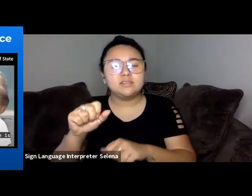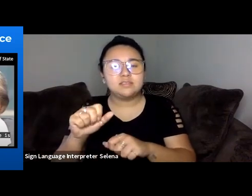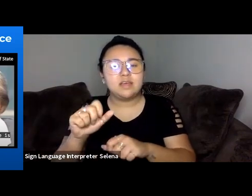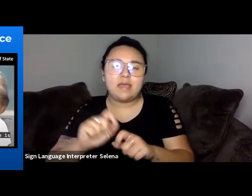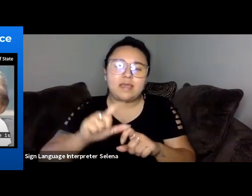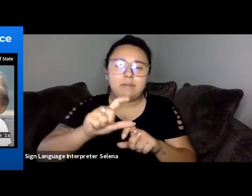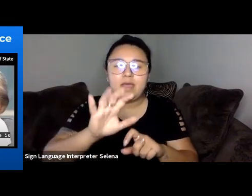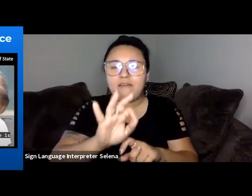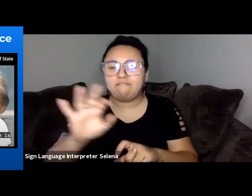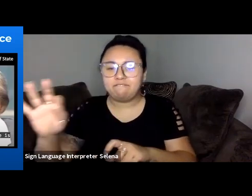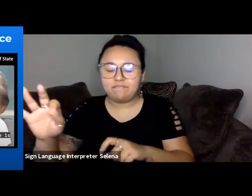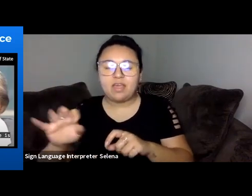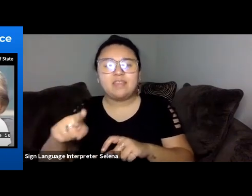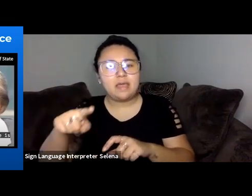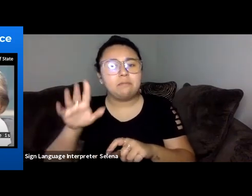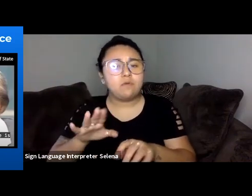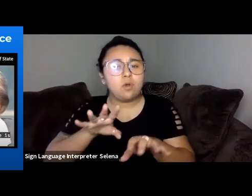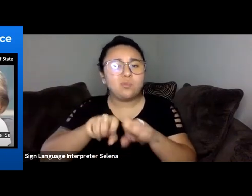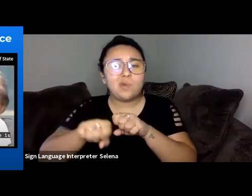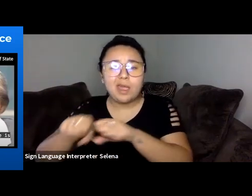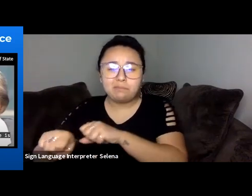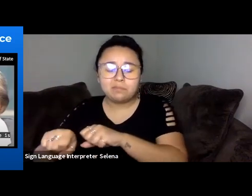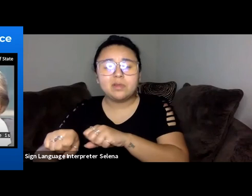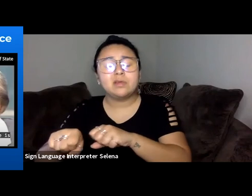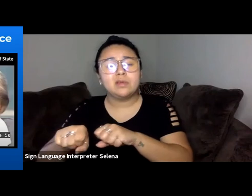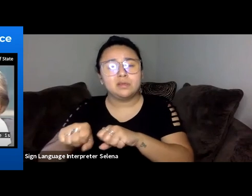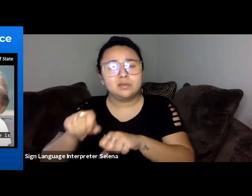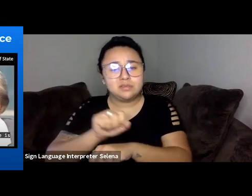leadership that they still maintain over our country after almost 300 years.